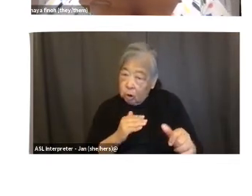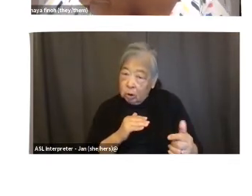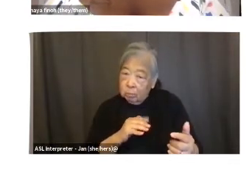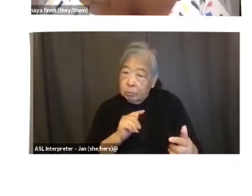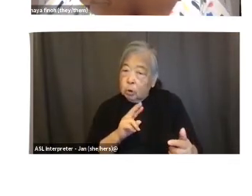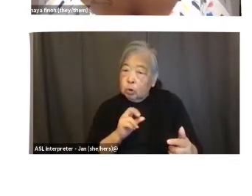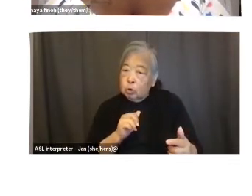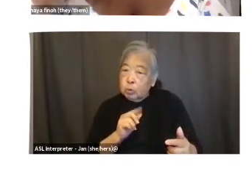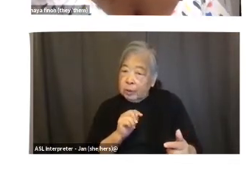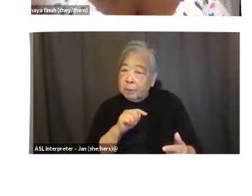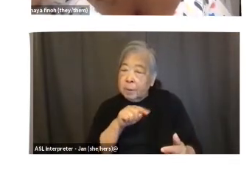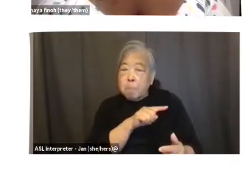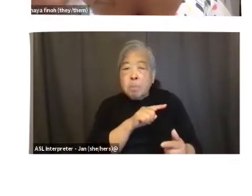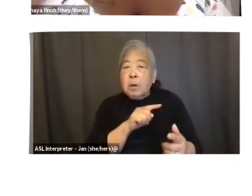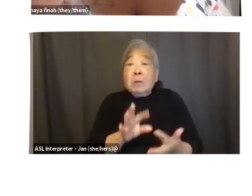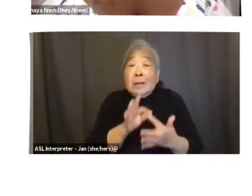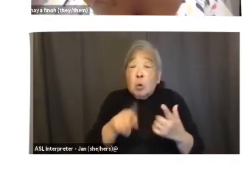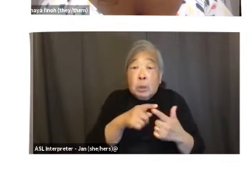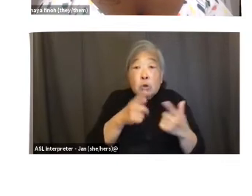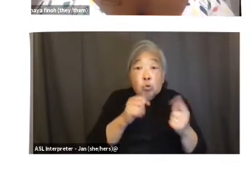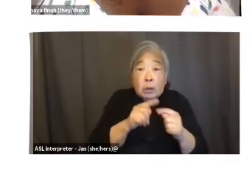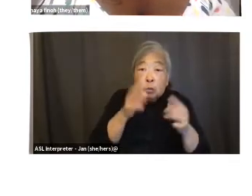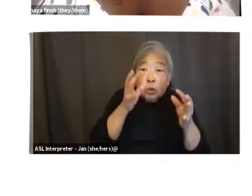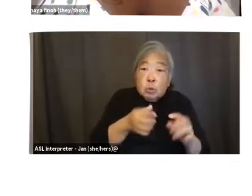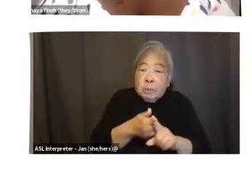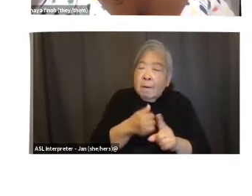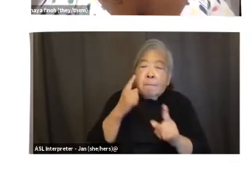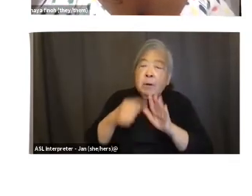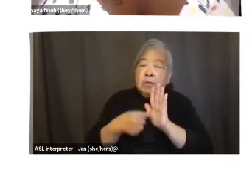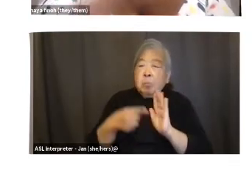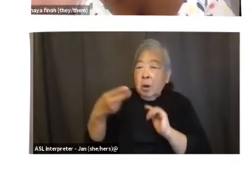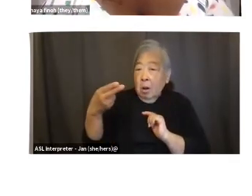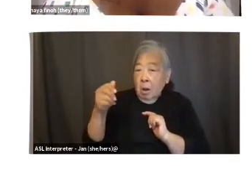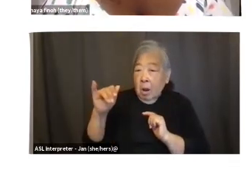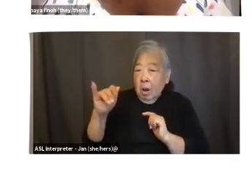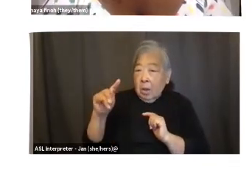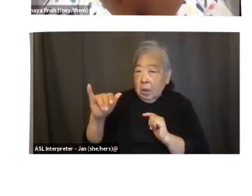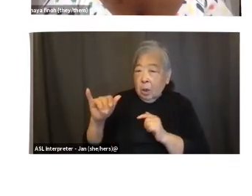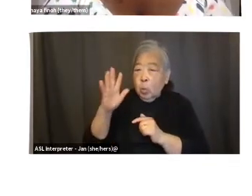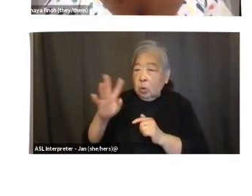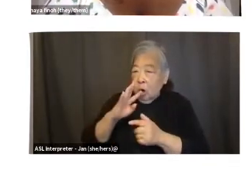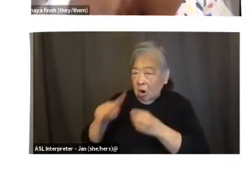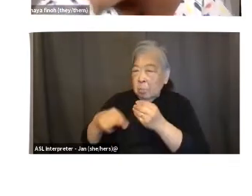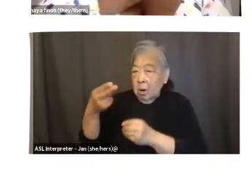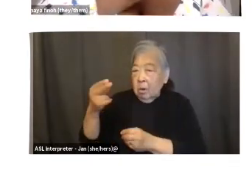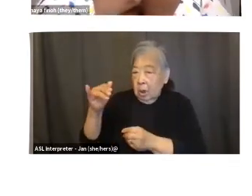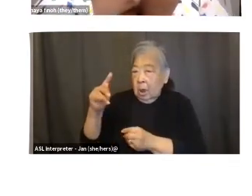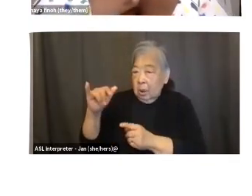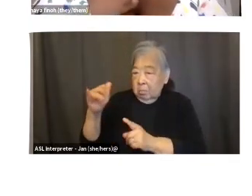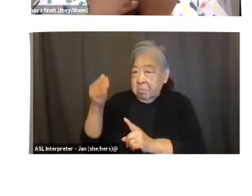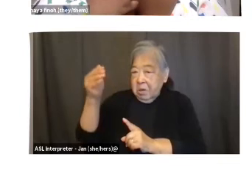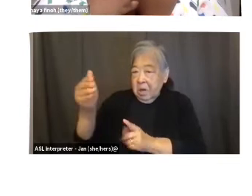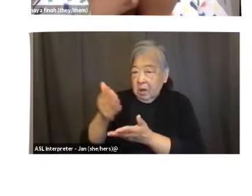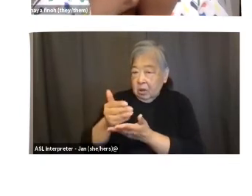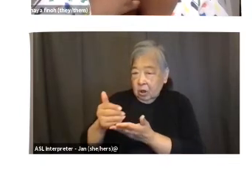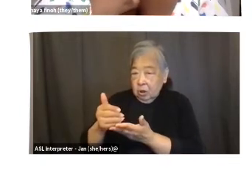fates. And I'm really thinking about Haiti, which I'm going to speak a bit more to in the next section. Next,